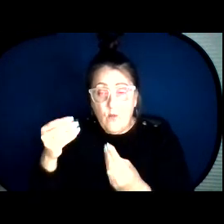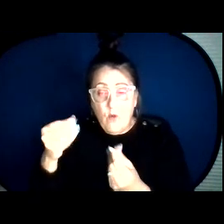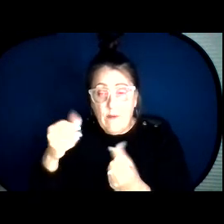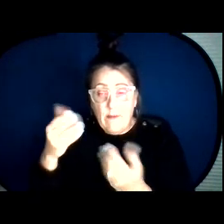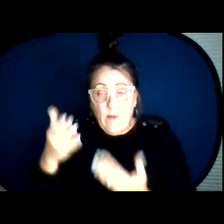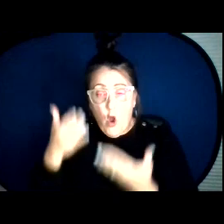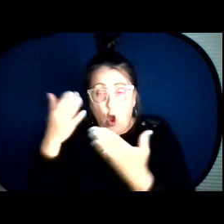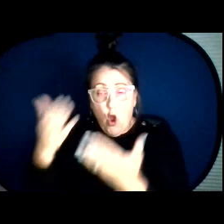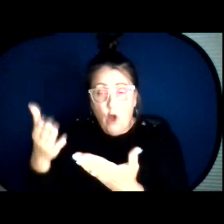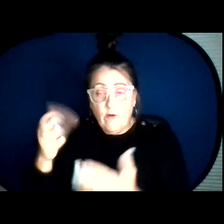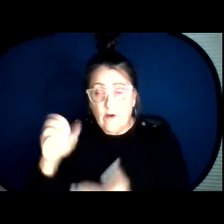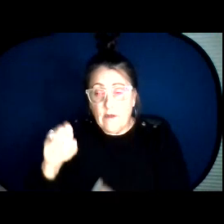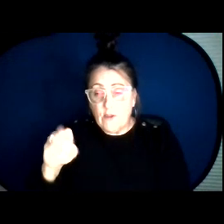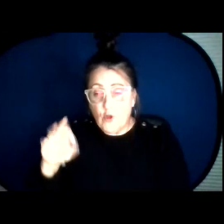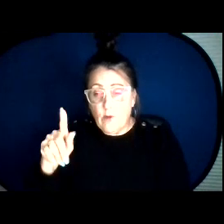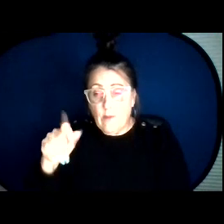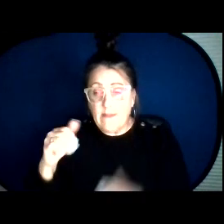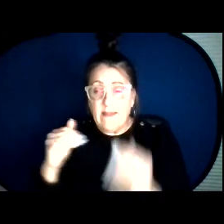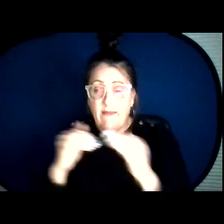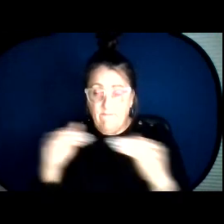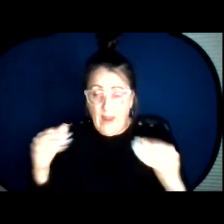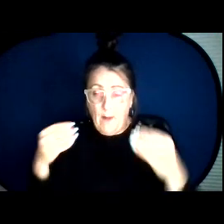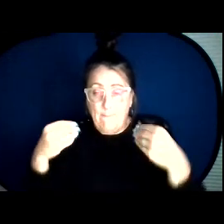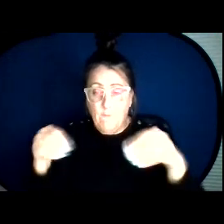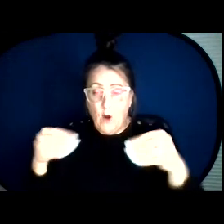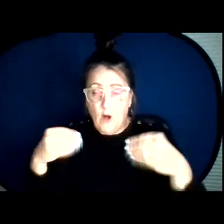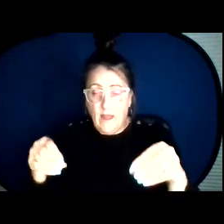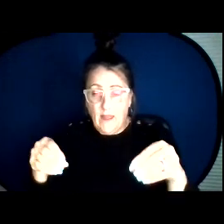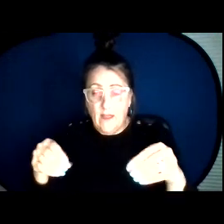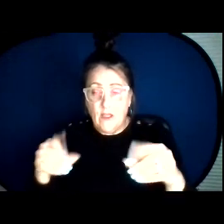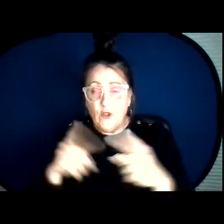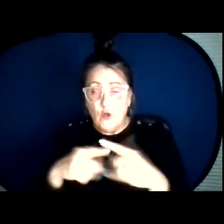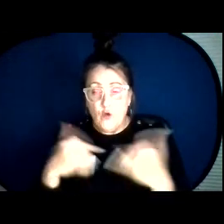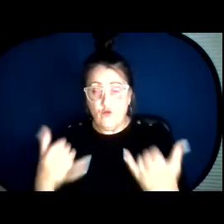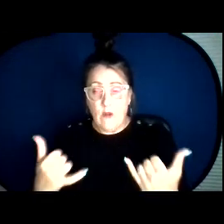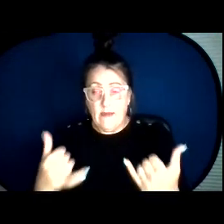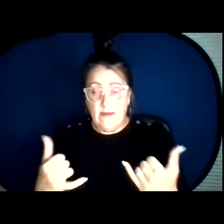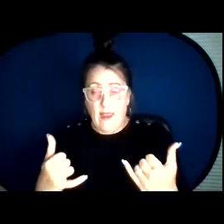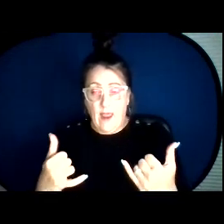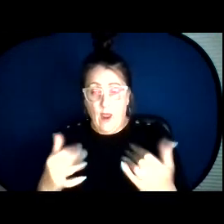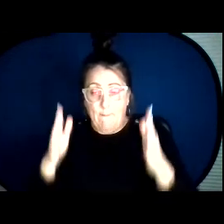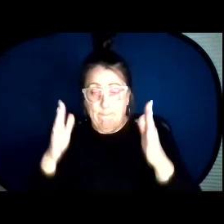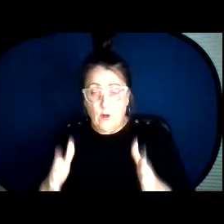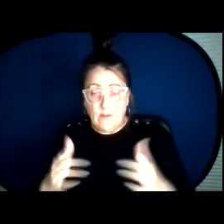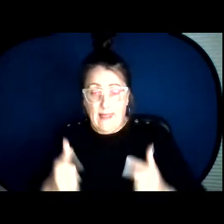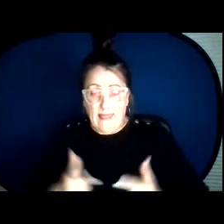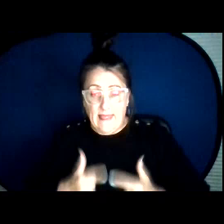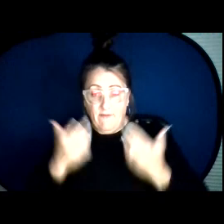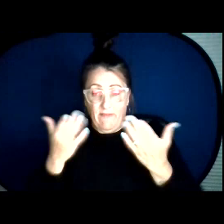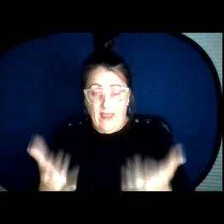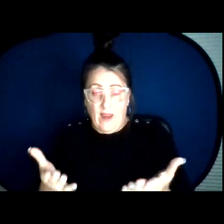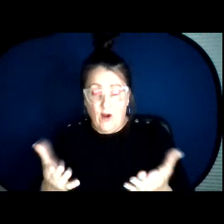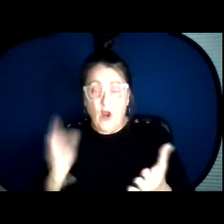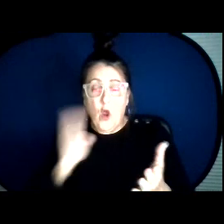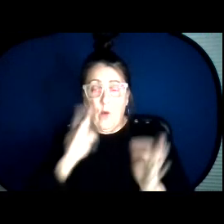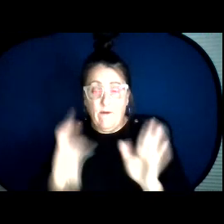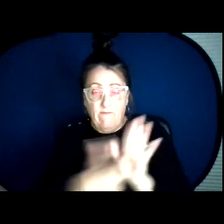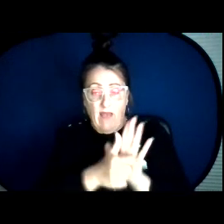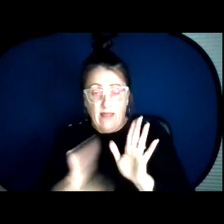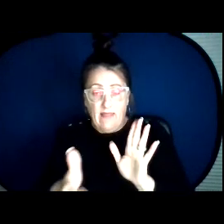residential property at fair market value to the current tenant. Offering the property as a single-family residence would violate the Roberti